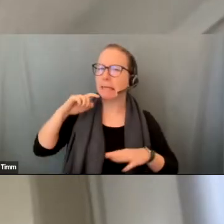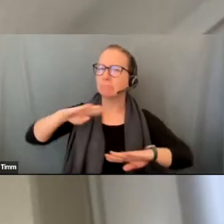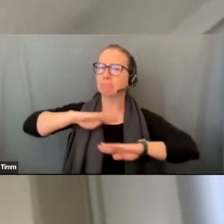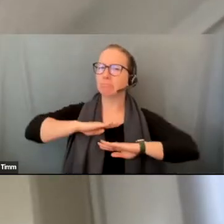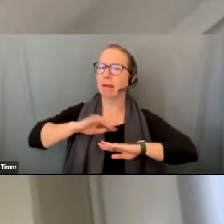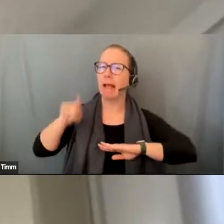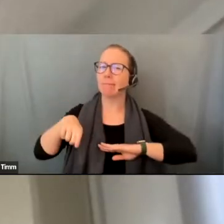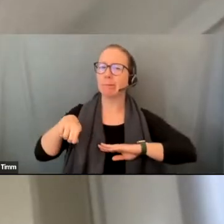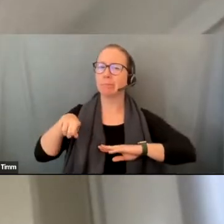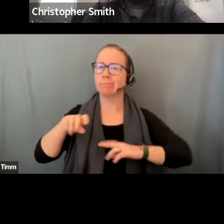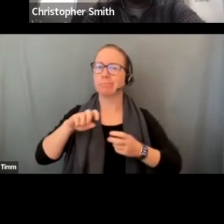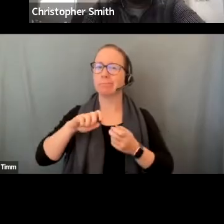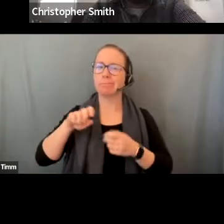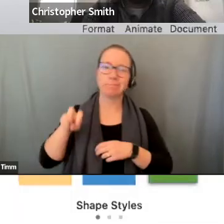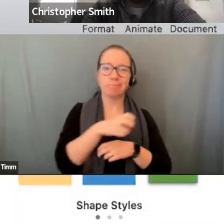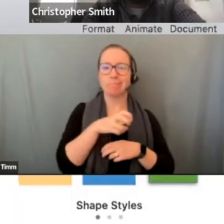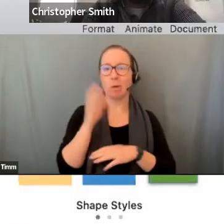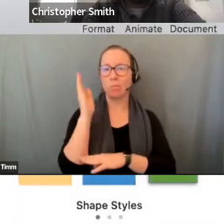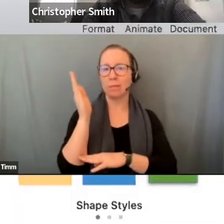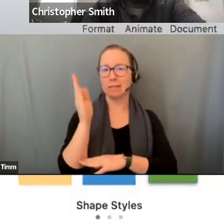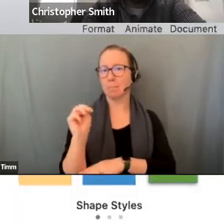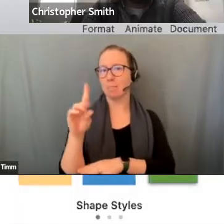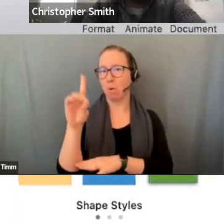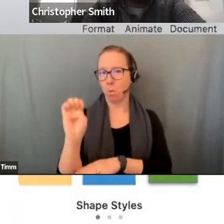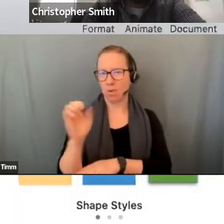Presentation mode, sorry about that.